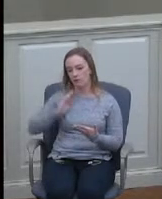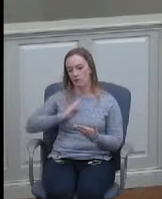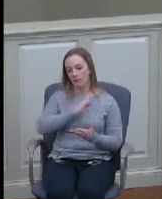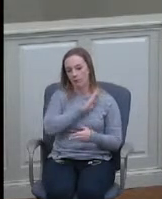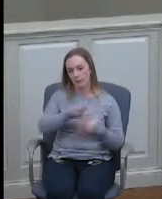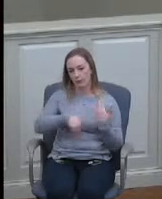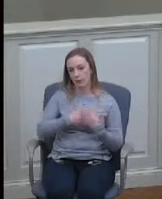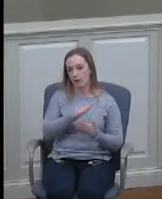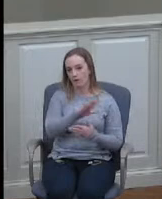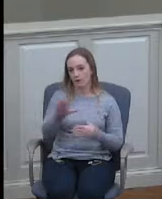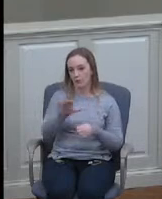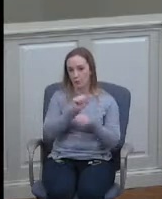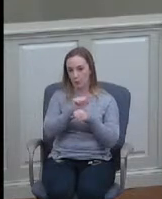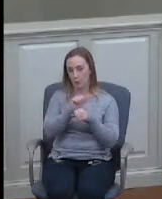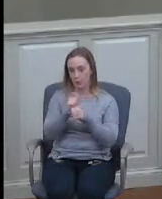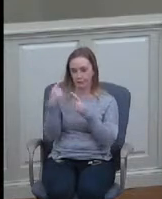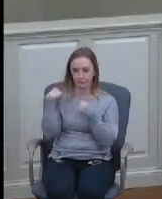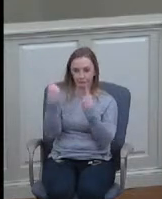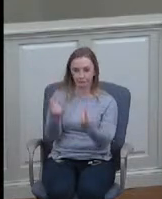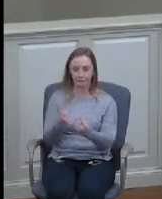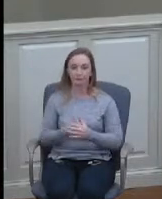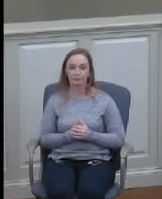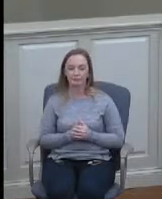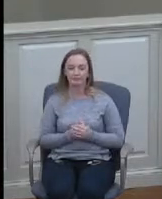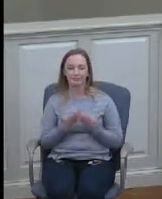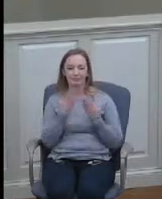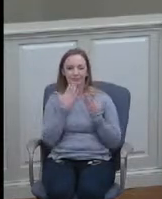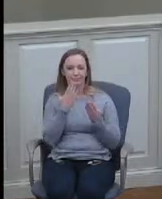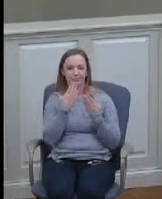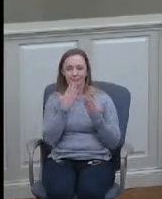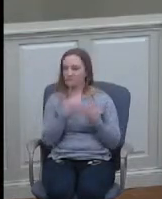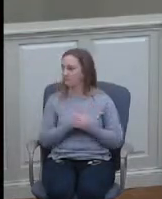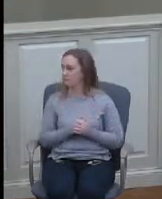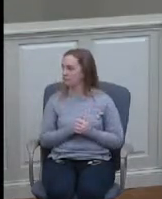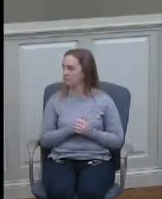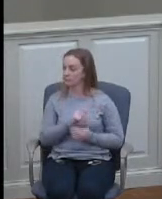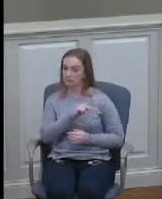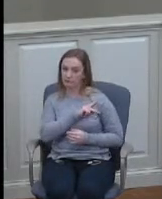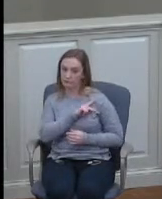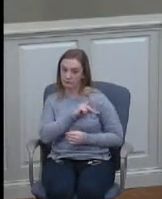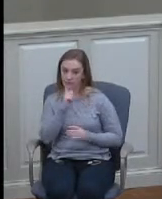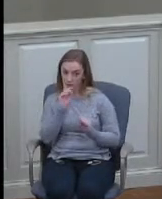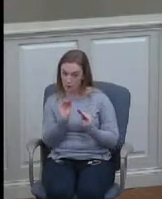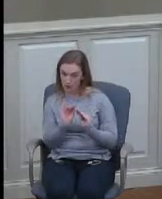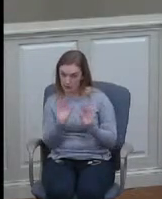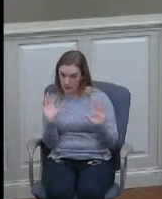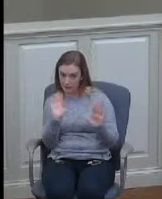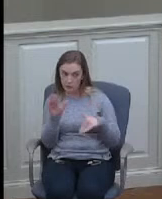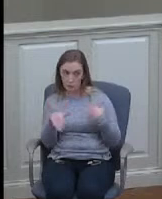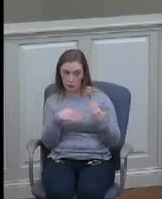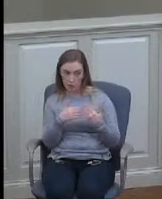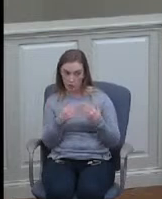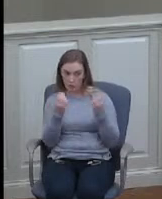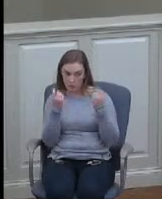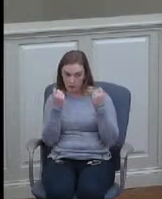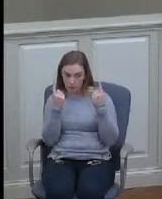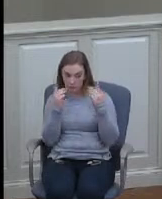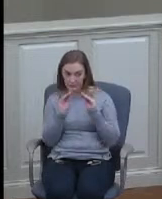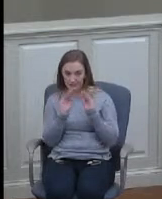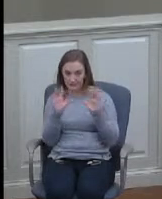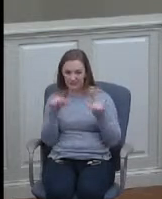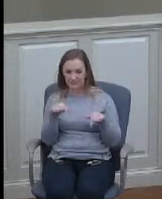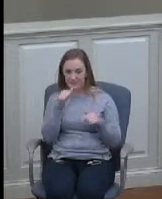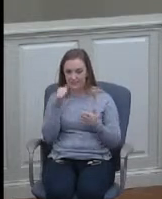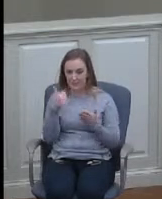done. Thank you. Yeah, appreciate it. Okay, just point of clarification, just so we all are clear. This is a